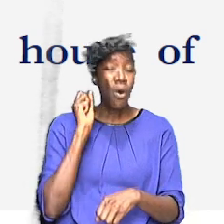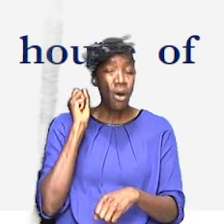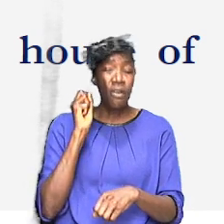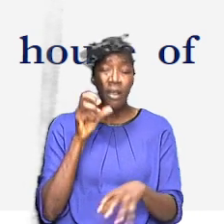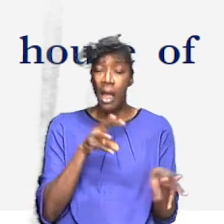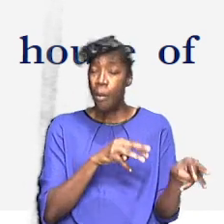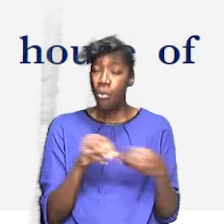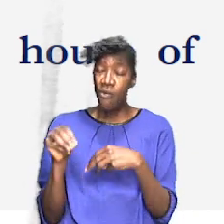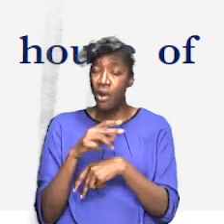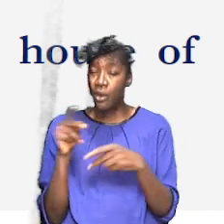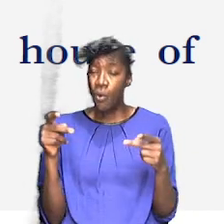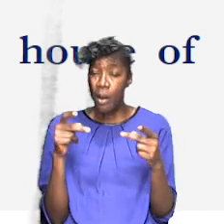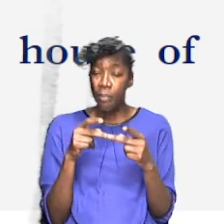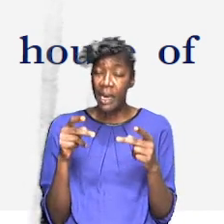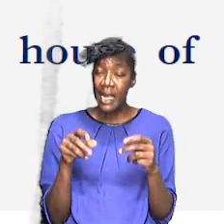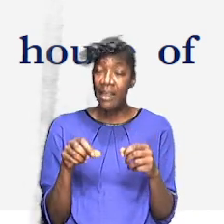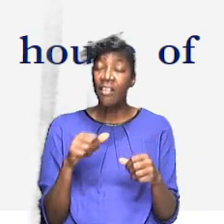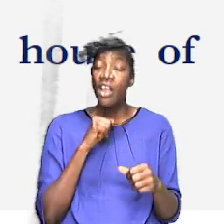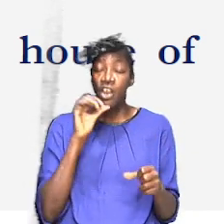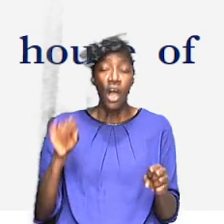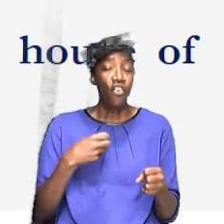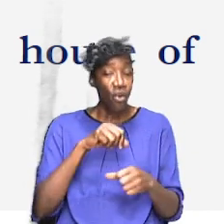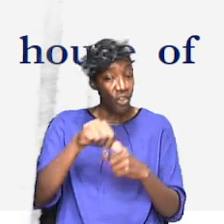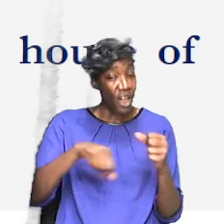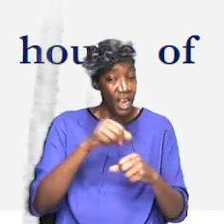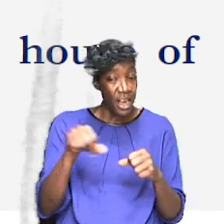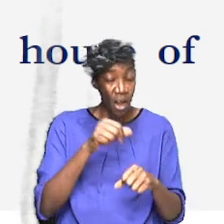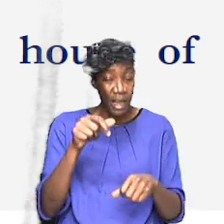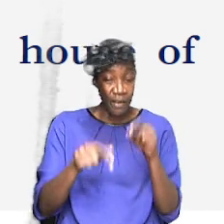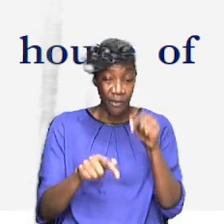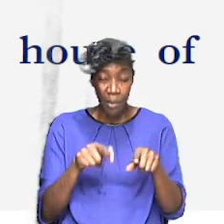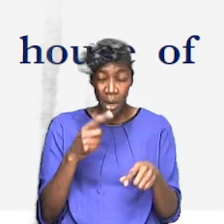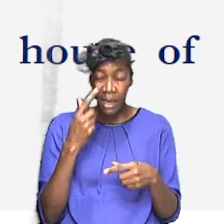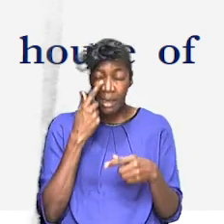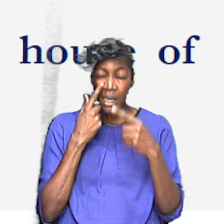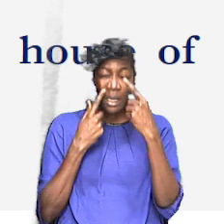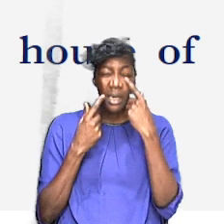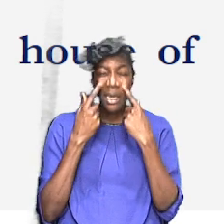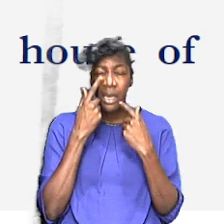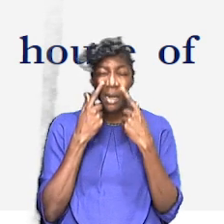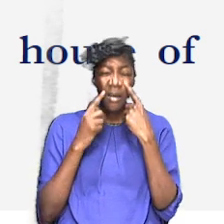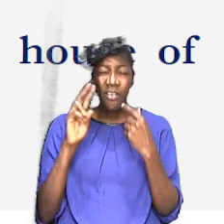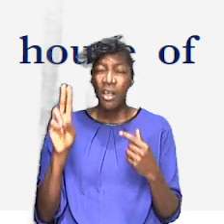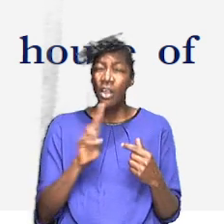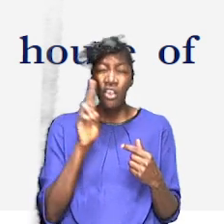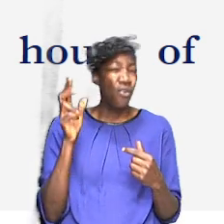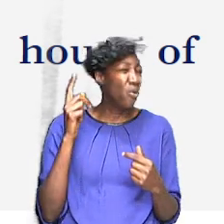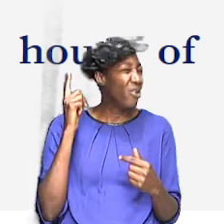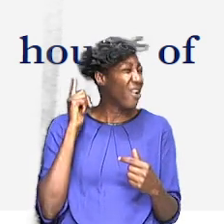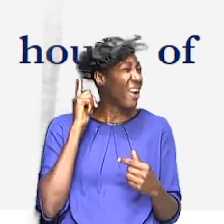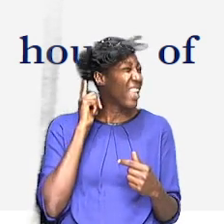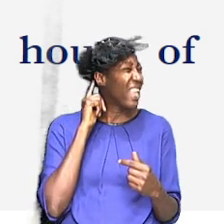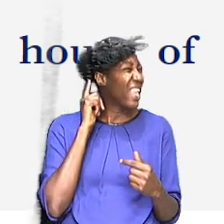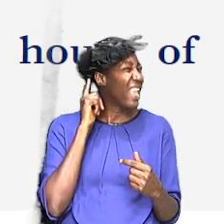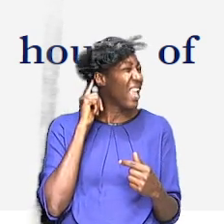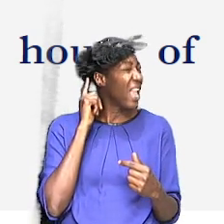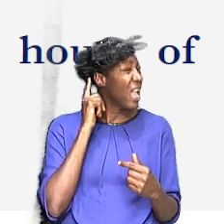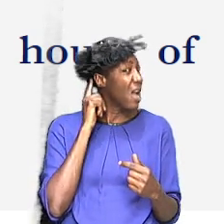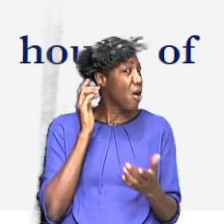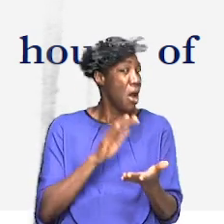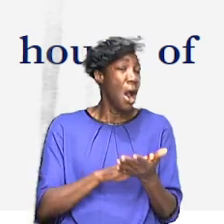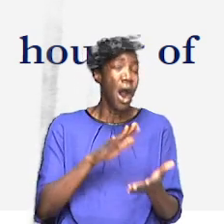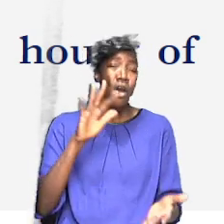place, no, just not just anointing the feet, but to a place of tears, a place where she used her hair, which is our glory, praise God,